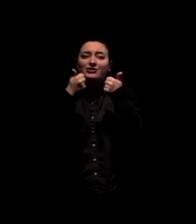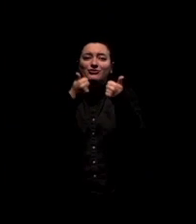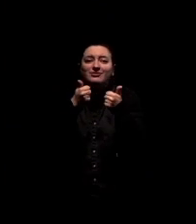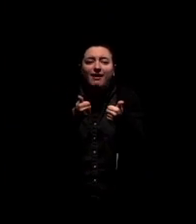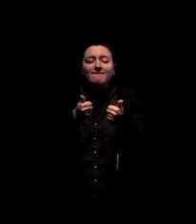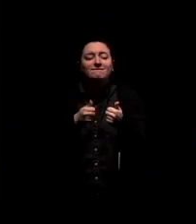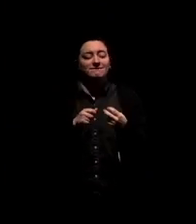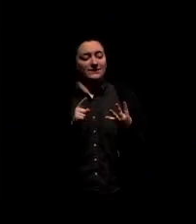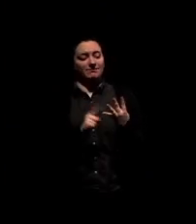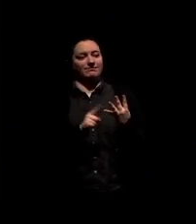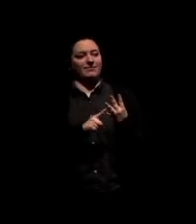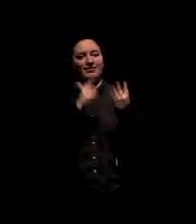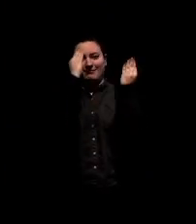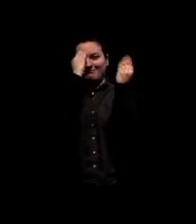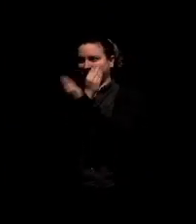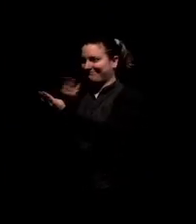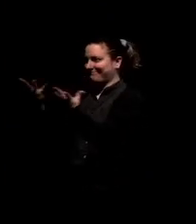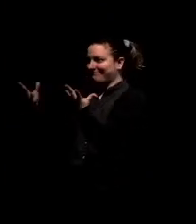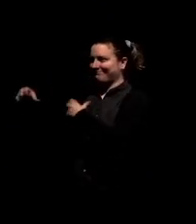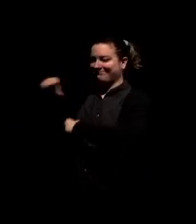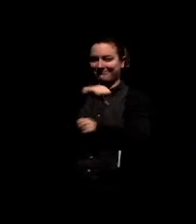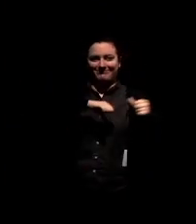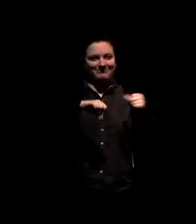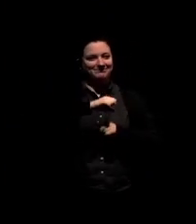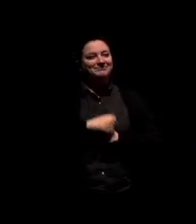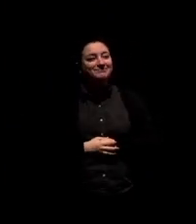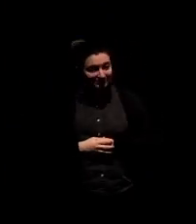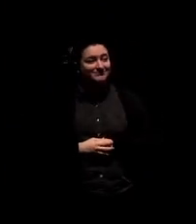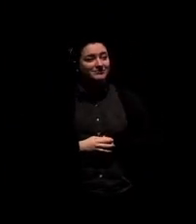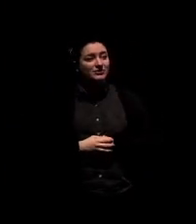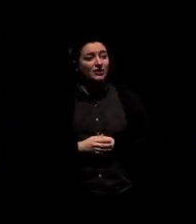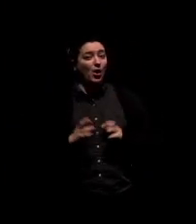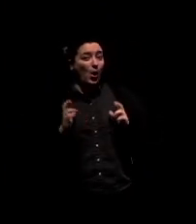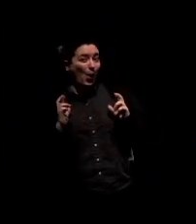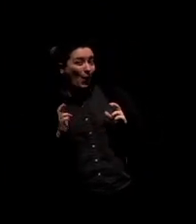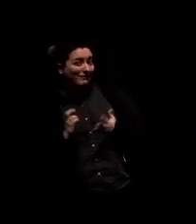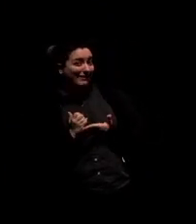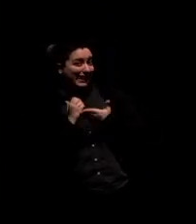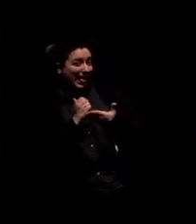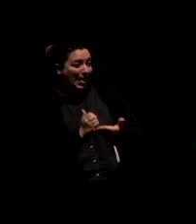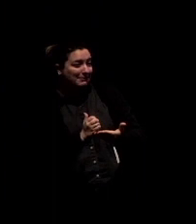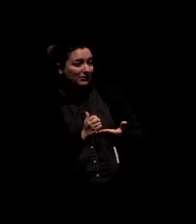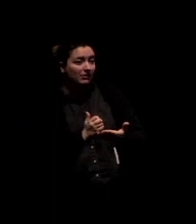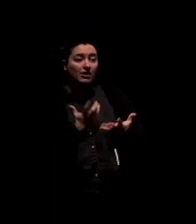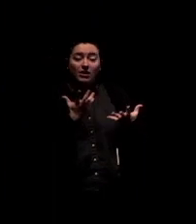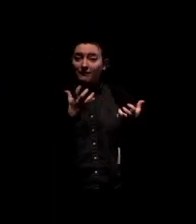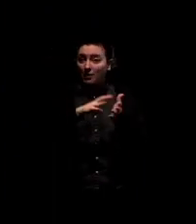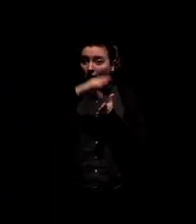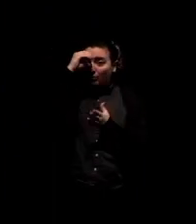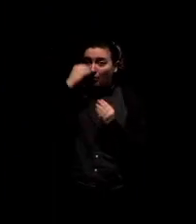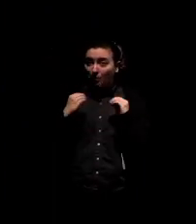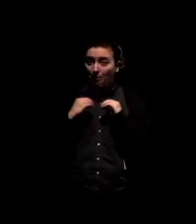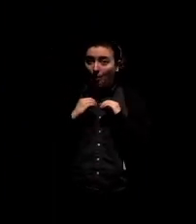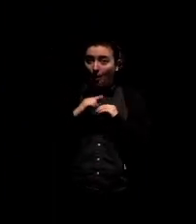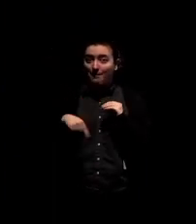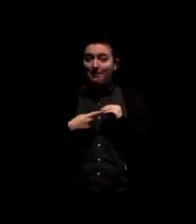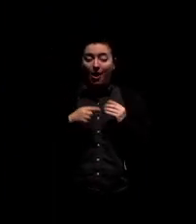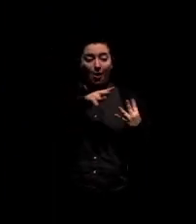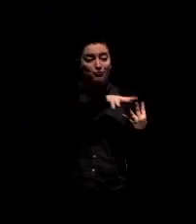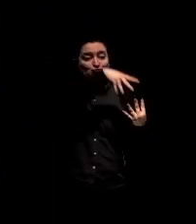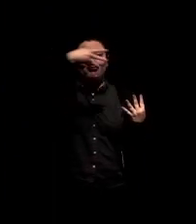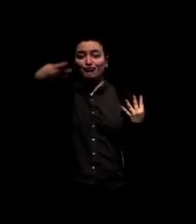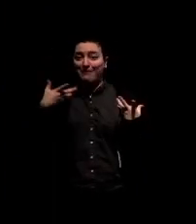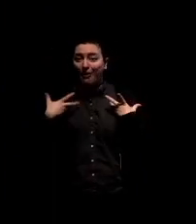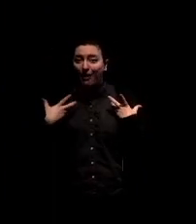with those around you. So hopefully that helped to give a little perspective. If you want to learn more about the work of Rainbow Health or get